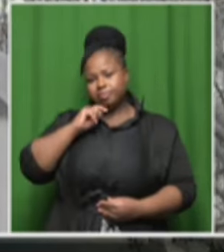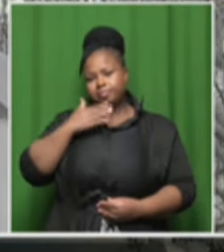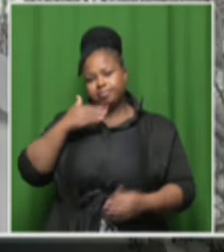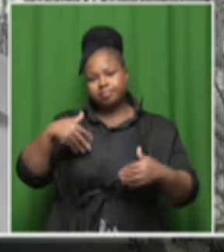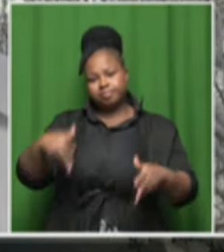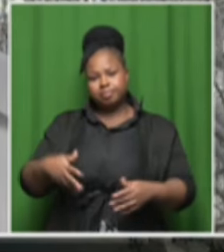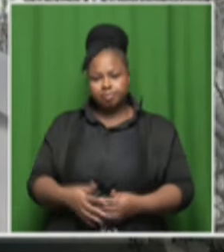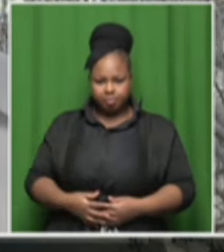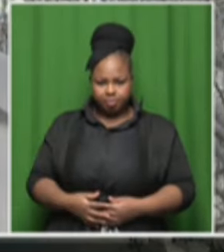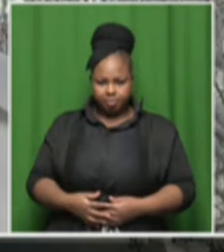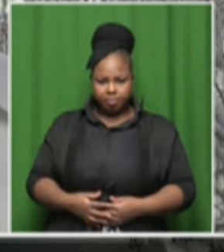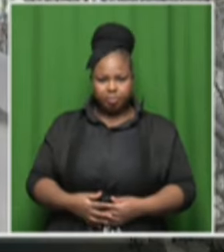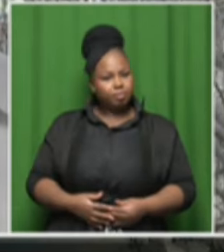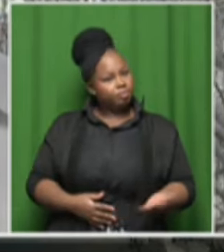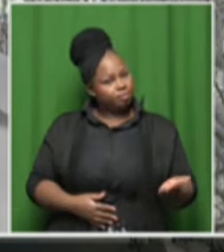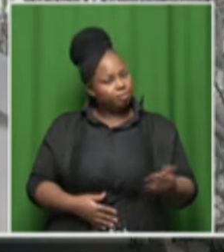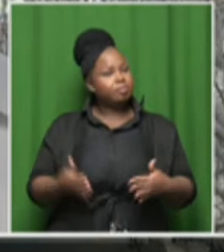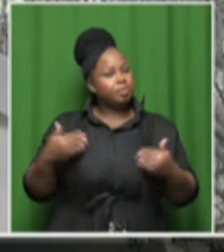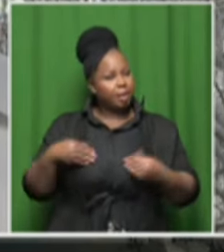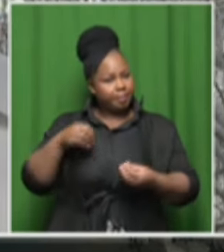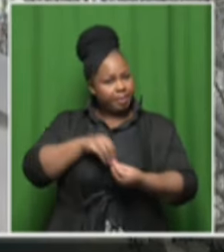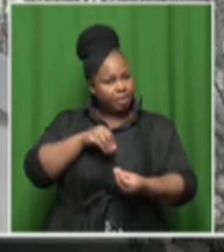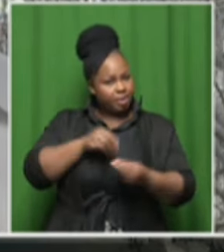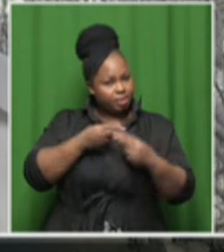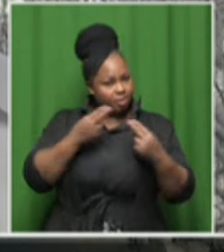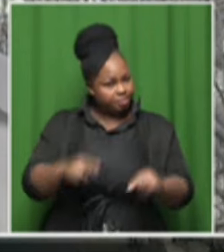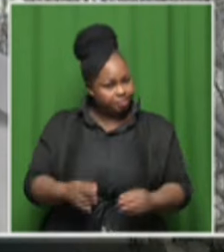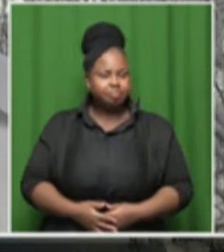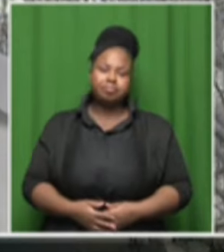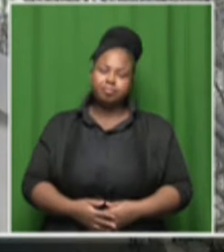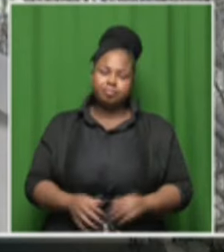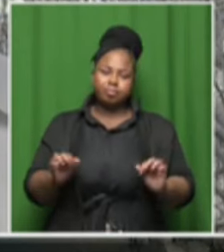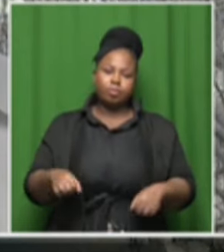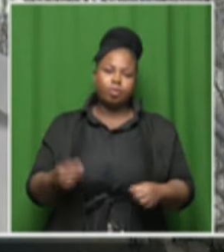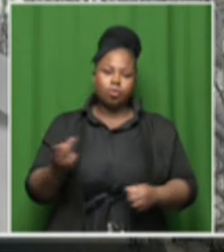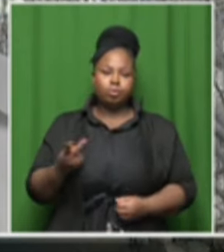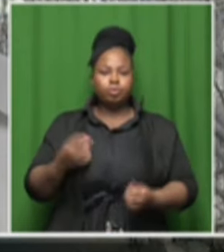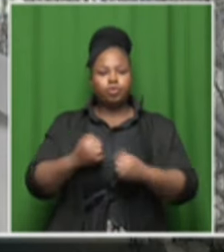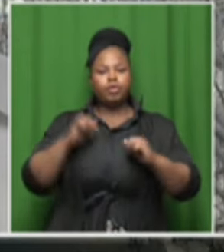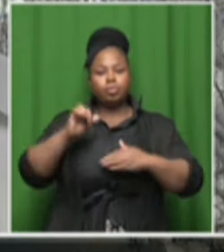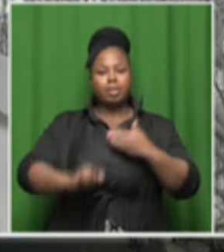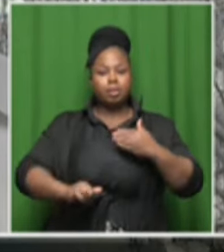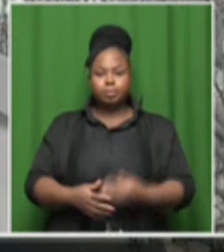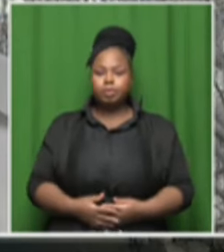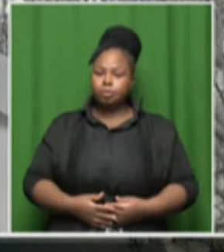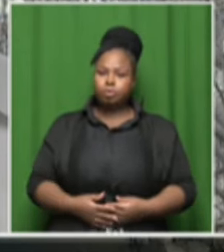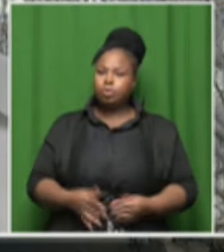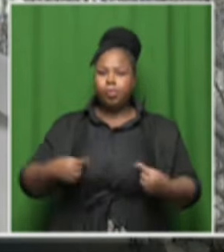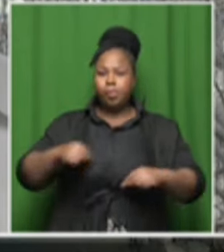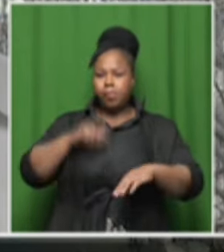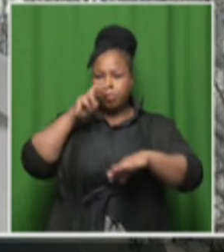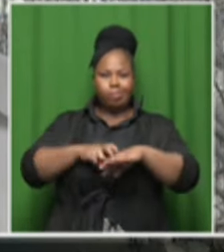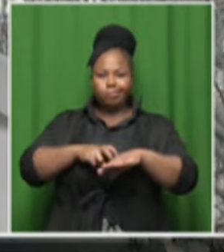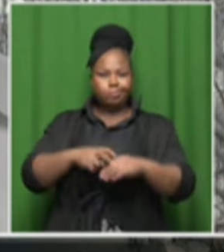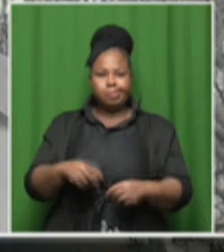having me. So Cliff, happy Easter. Let me start off there. Perhaps also just commemorating Freedom Month. The need for digital